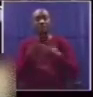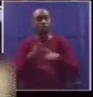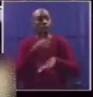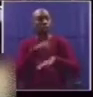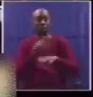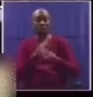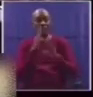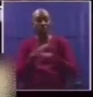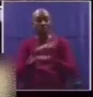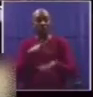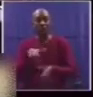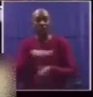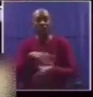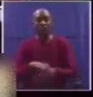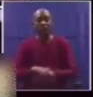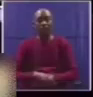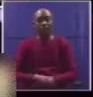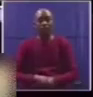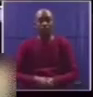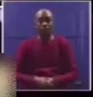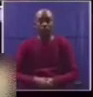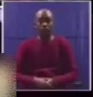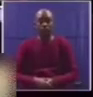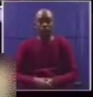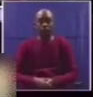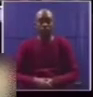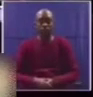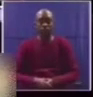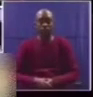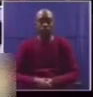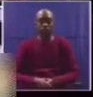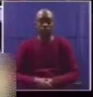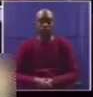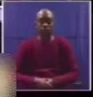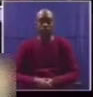abekho odokotela, abekho nesi.